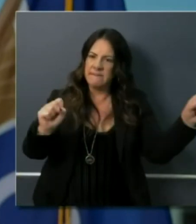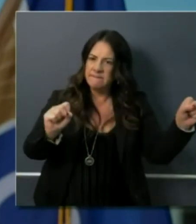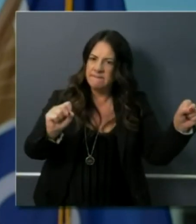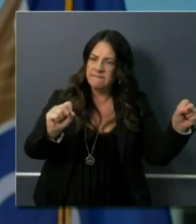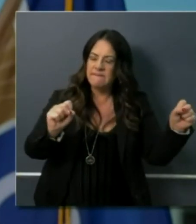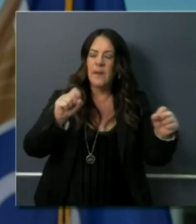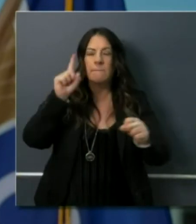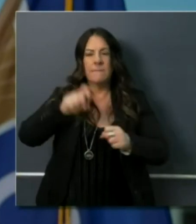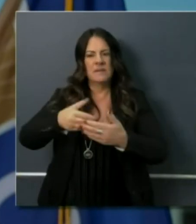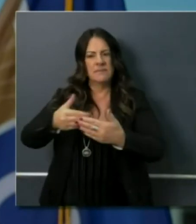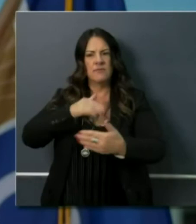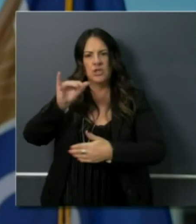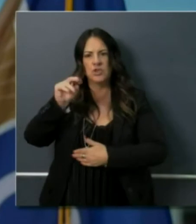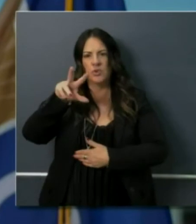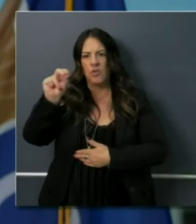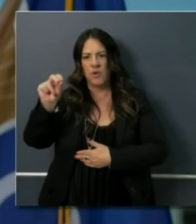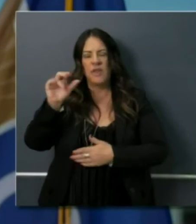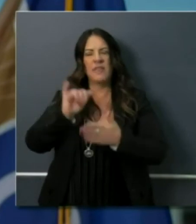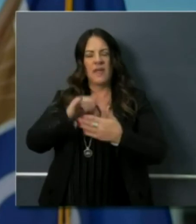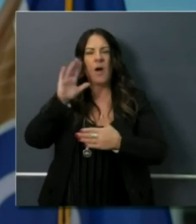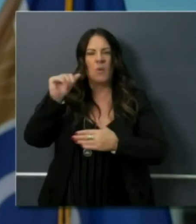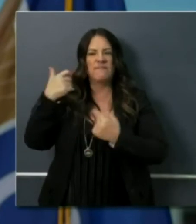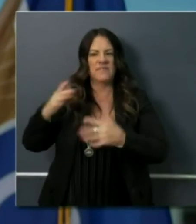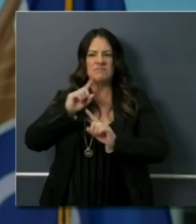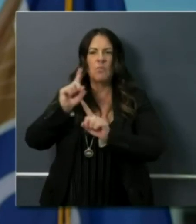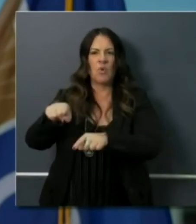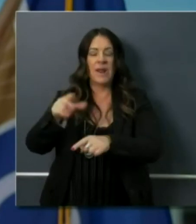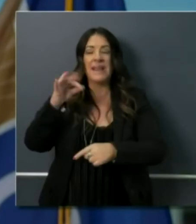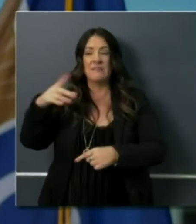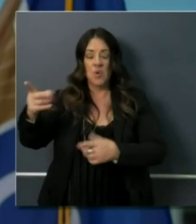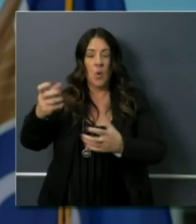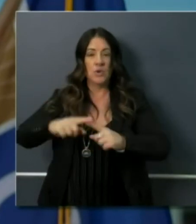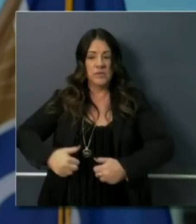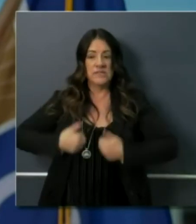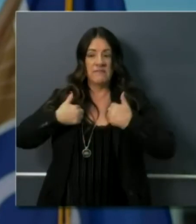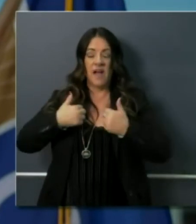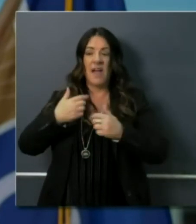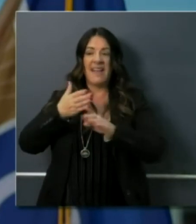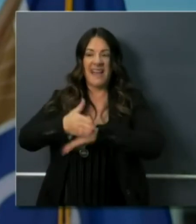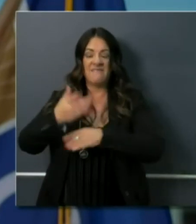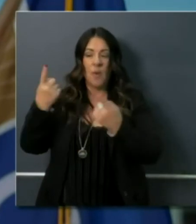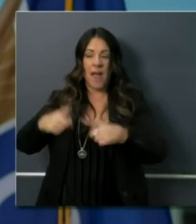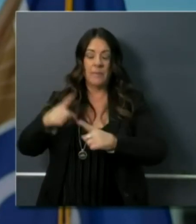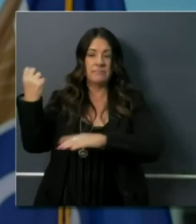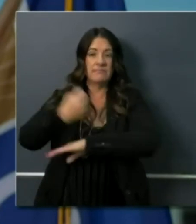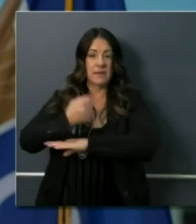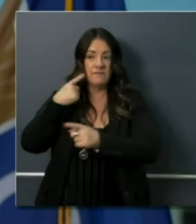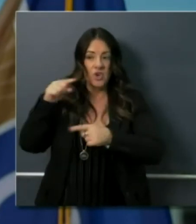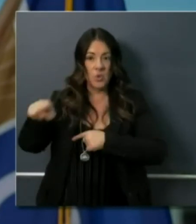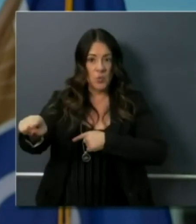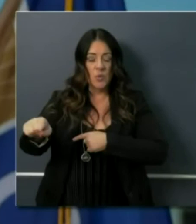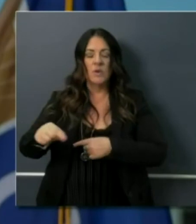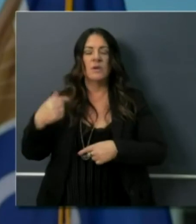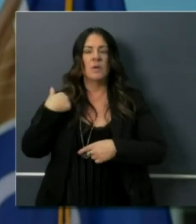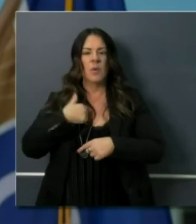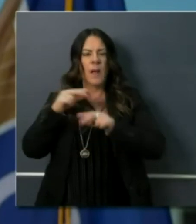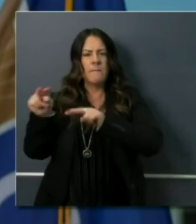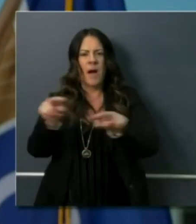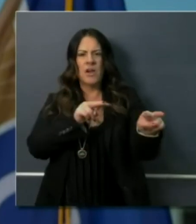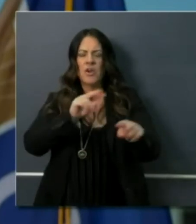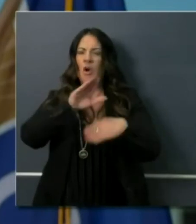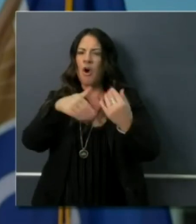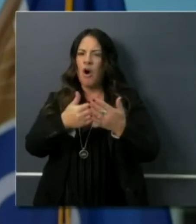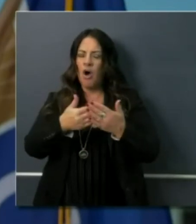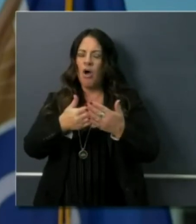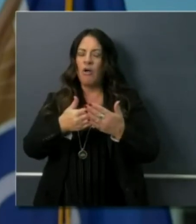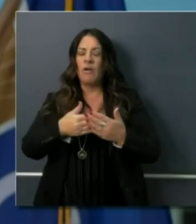30th. If indeed they are going to emerge from bankruptcy. All of those things we are monitoring through the Public Utilities Commission. We will hold